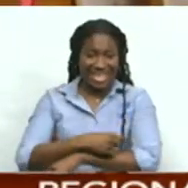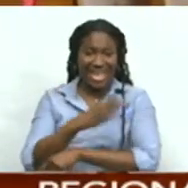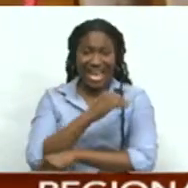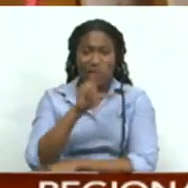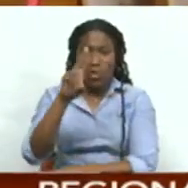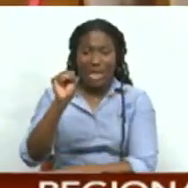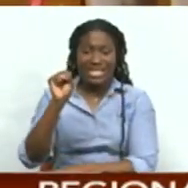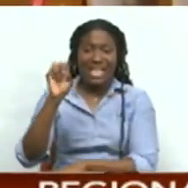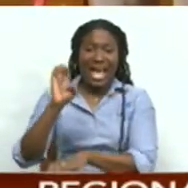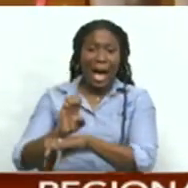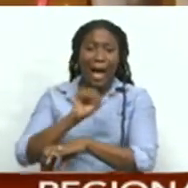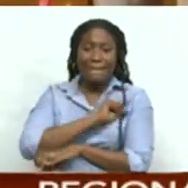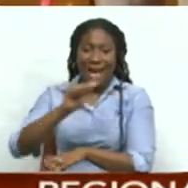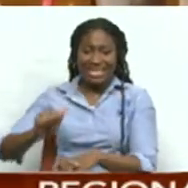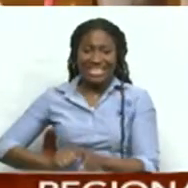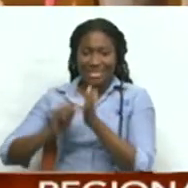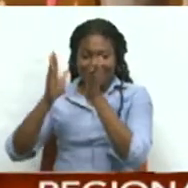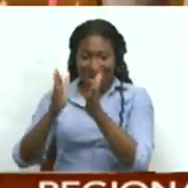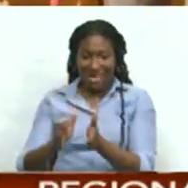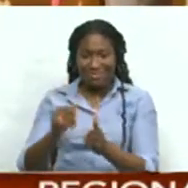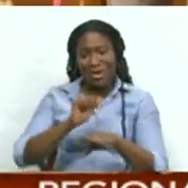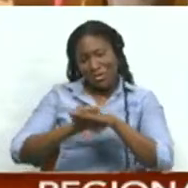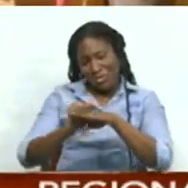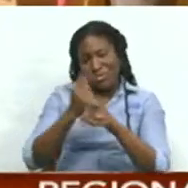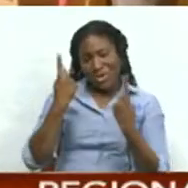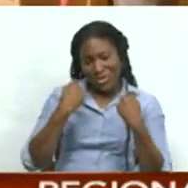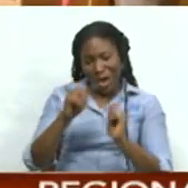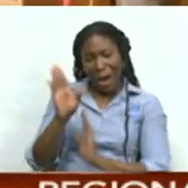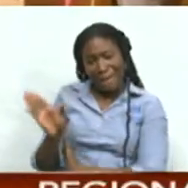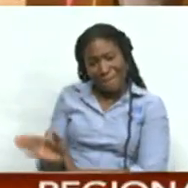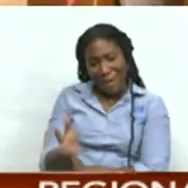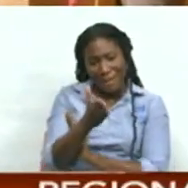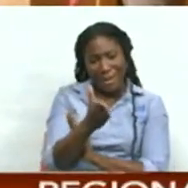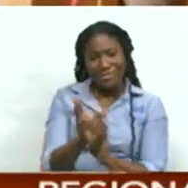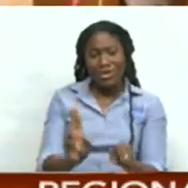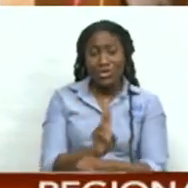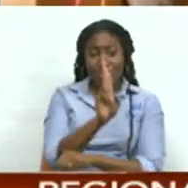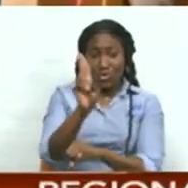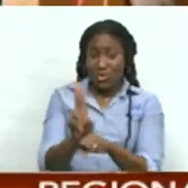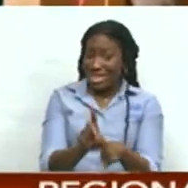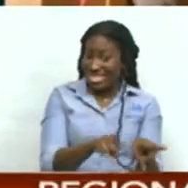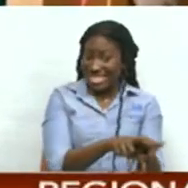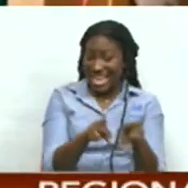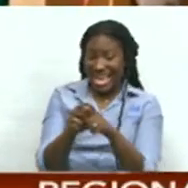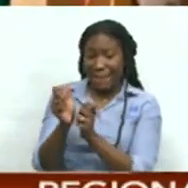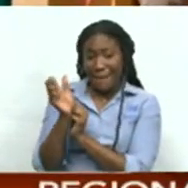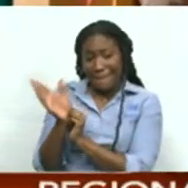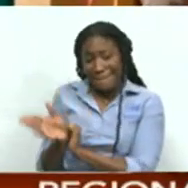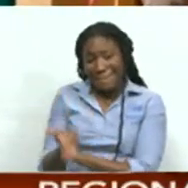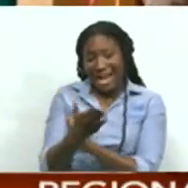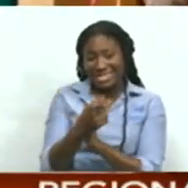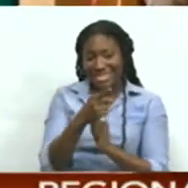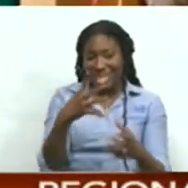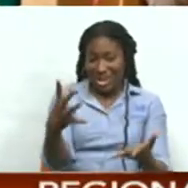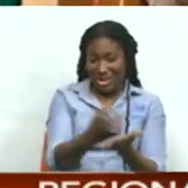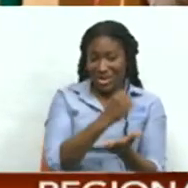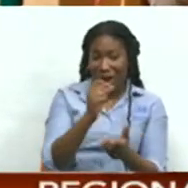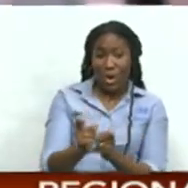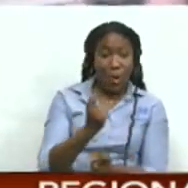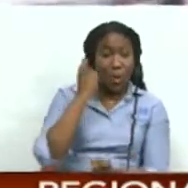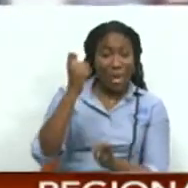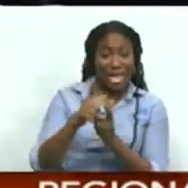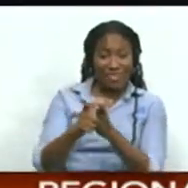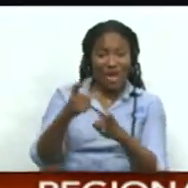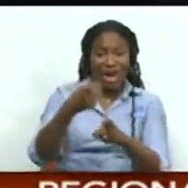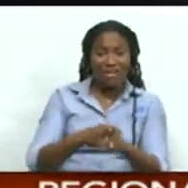got a batting lesson from World Cup winner Carlos Brathwaite, using the very same bat with which Brathwaite scored the winning runs in the